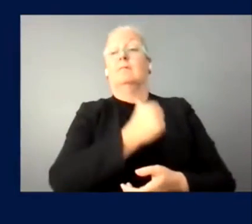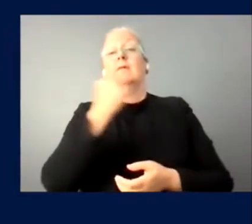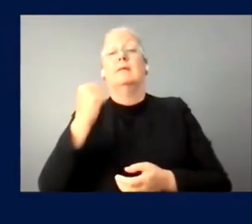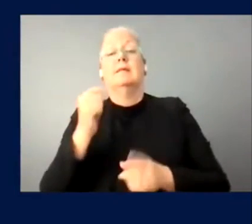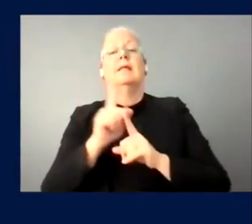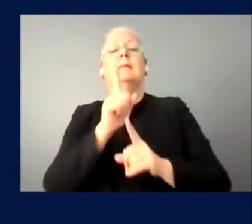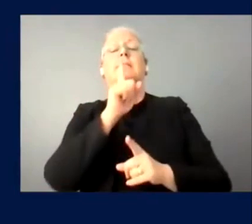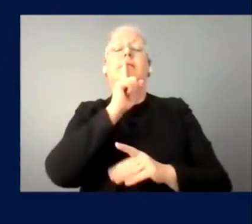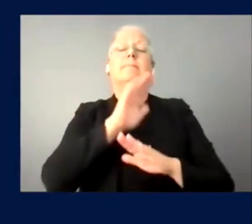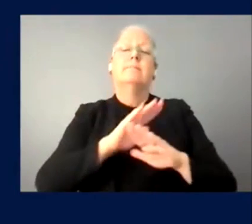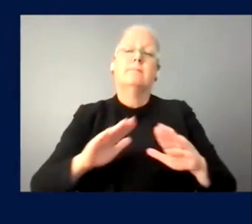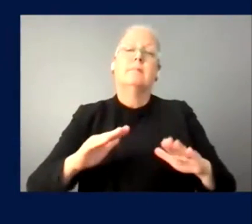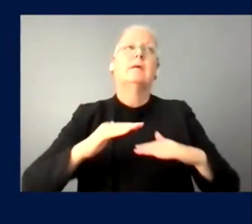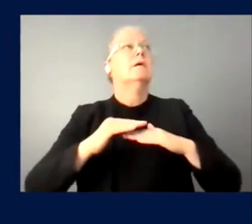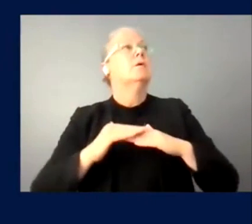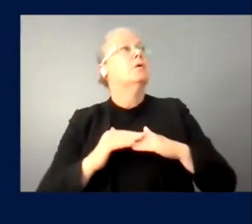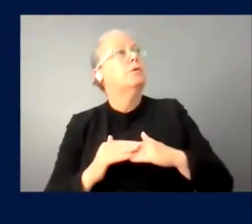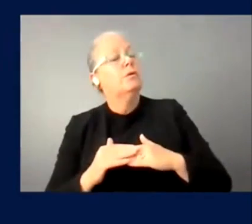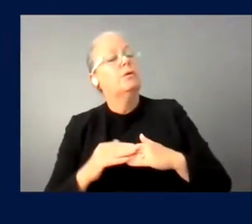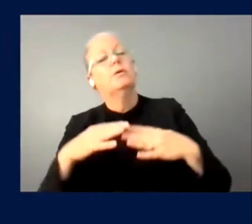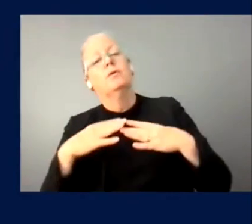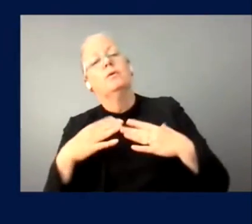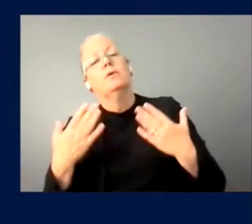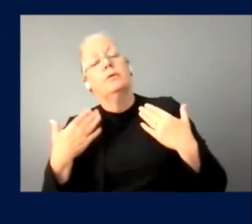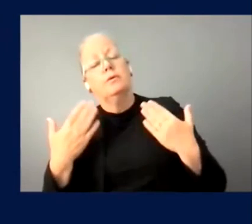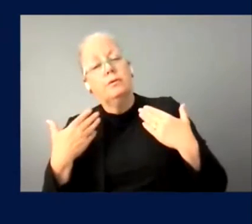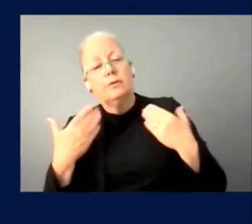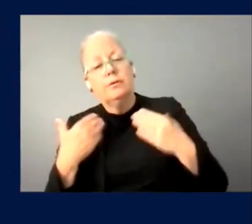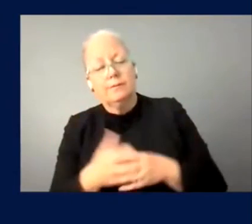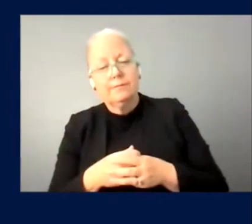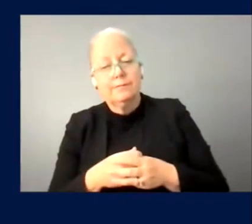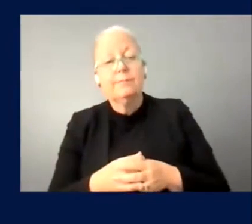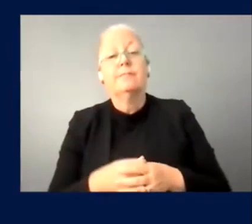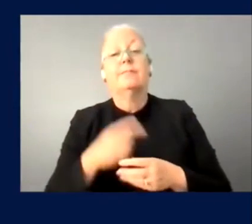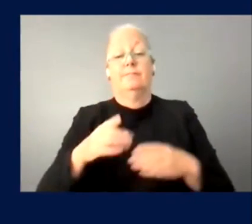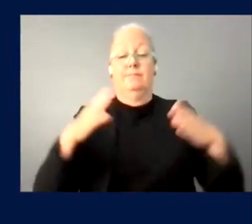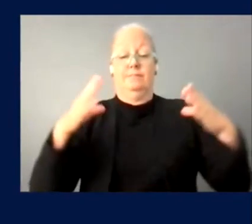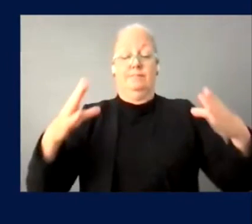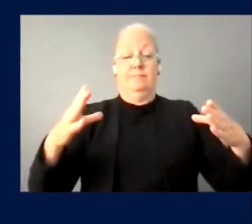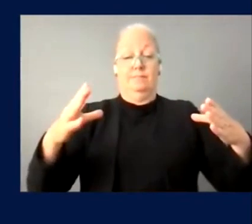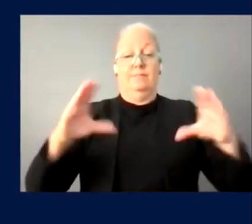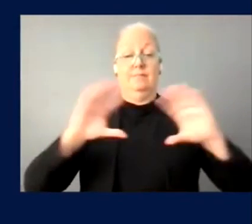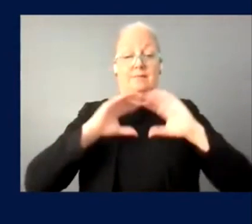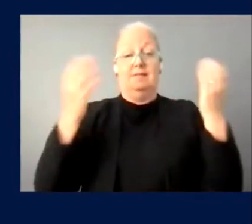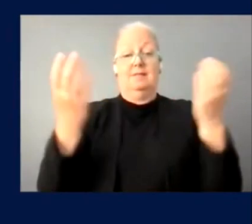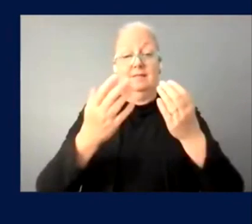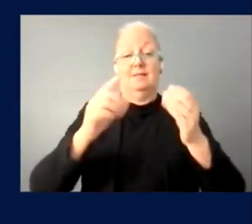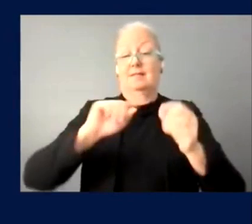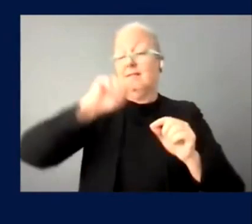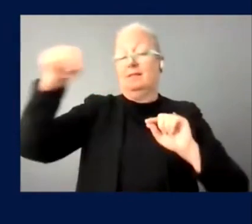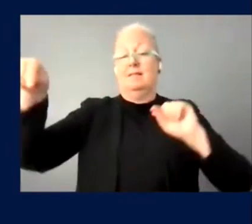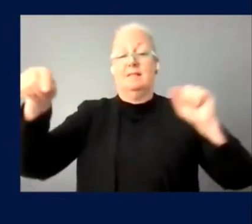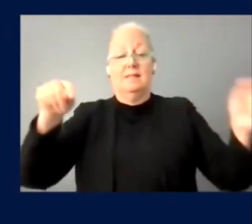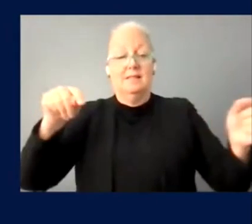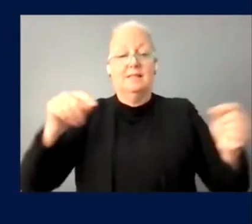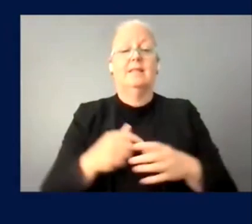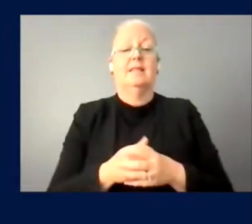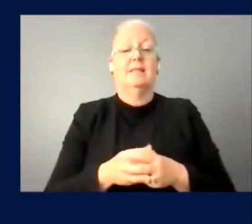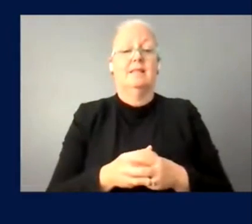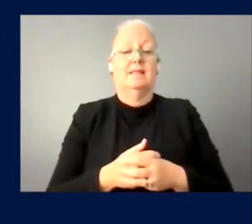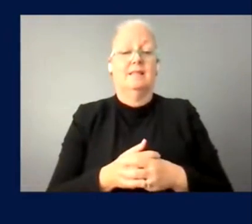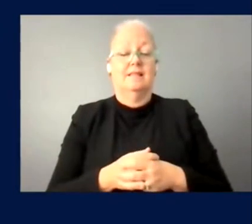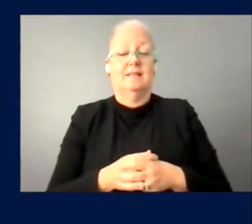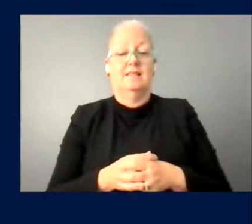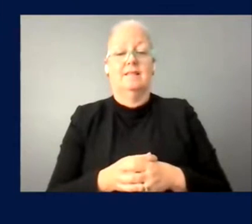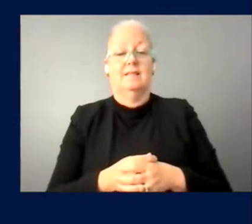And outside the match day in the stadium, we are highly frequently using the easy speech, or so-called einfache Sprache, on the Arminia